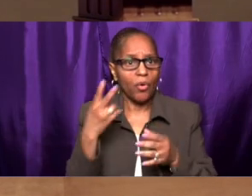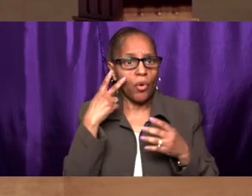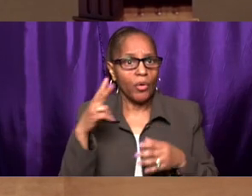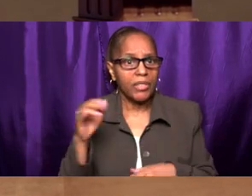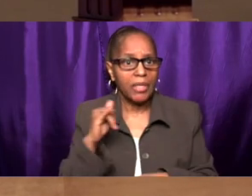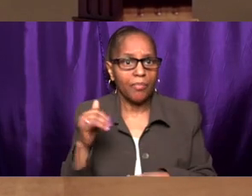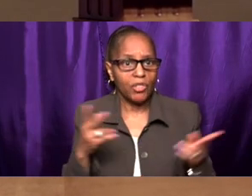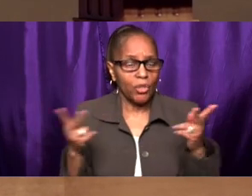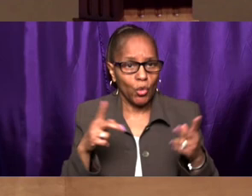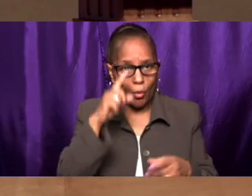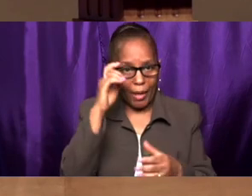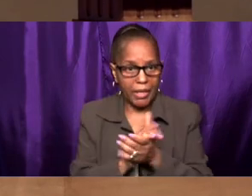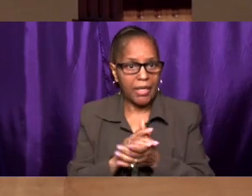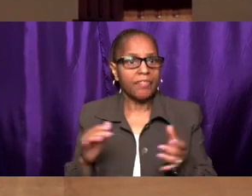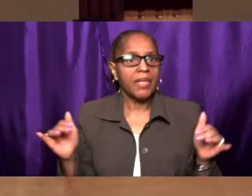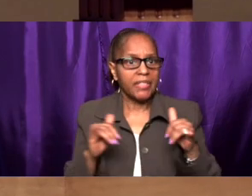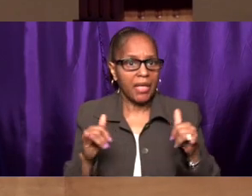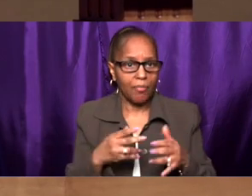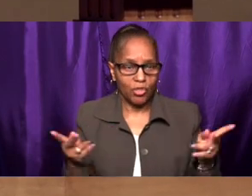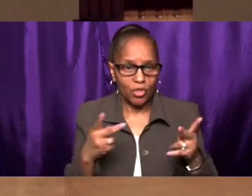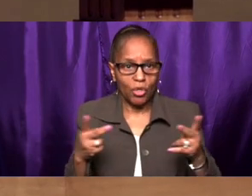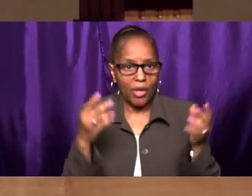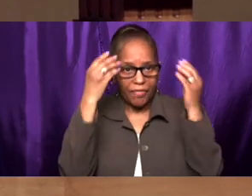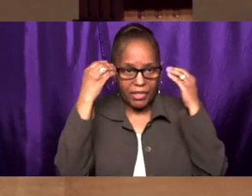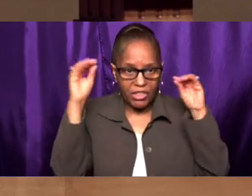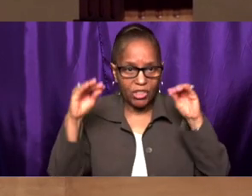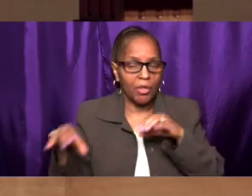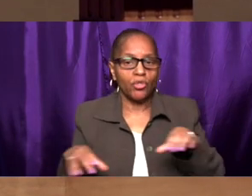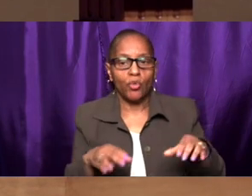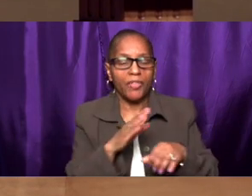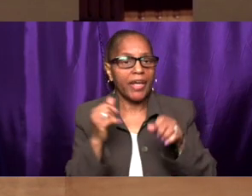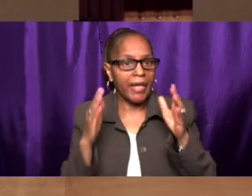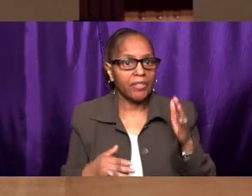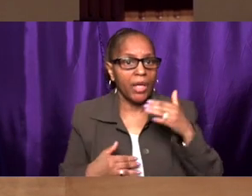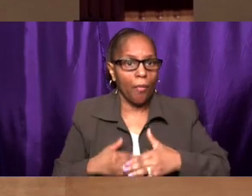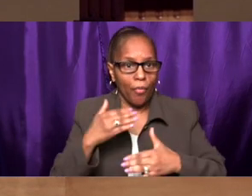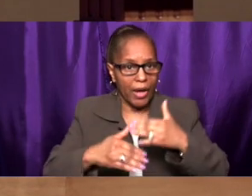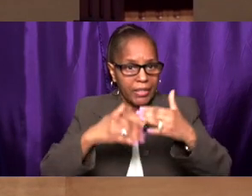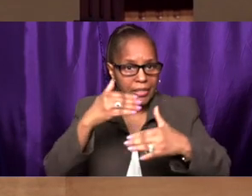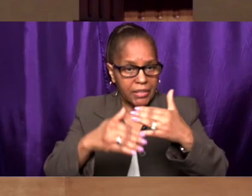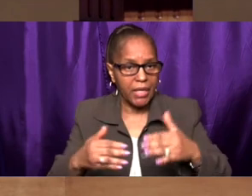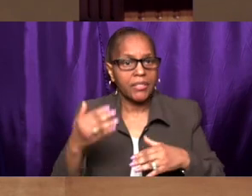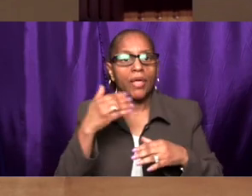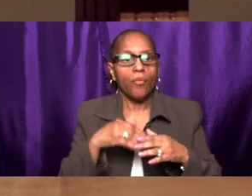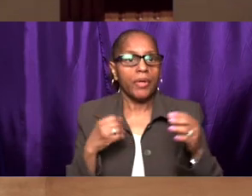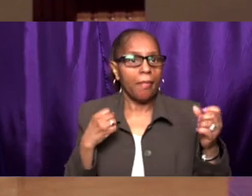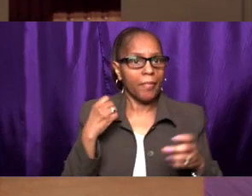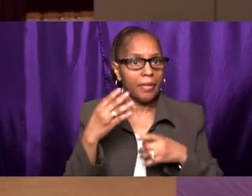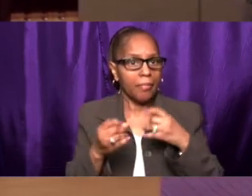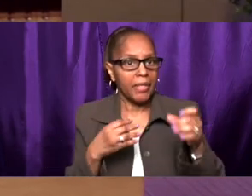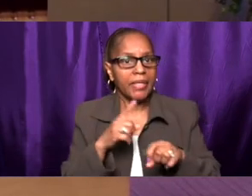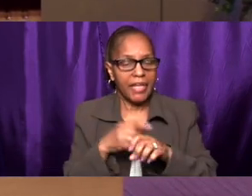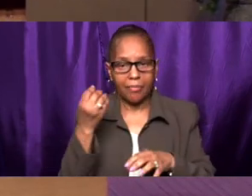who believes like you, so you don't have to teach them during the counseling process. But in the multitude of